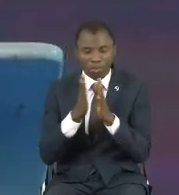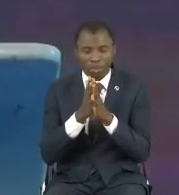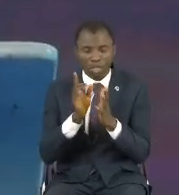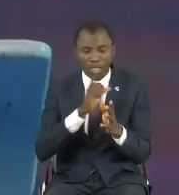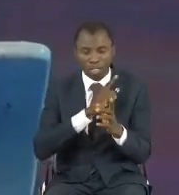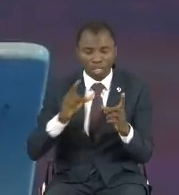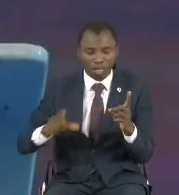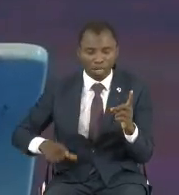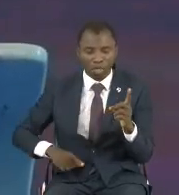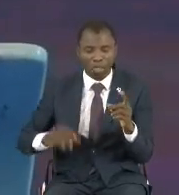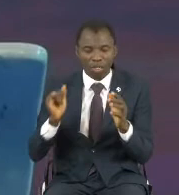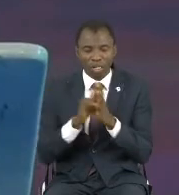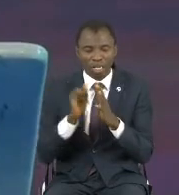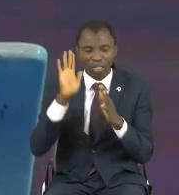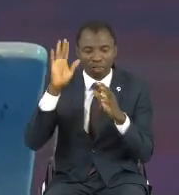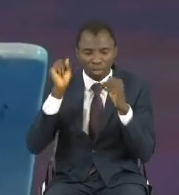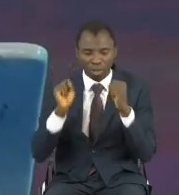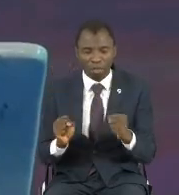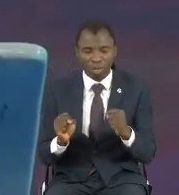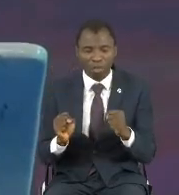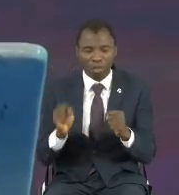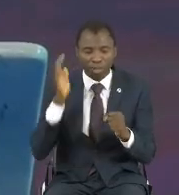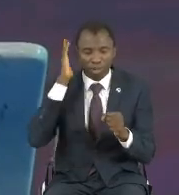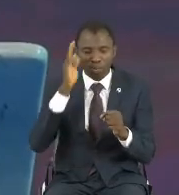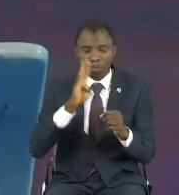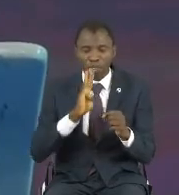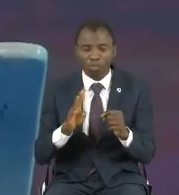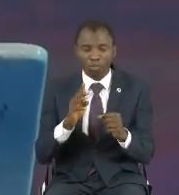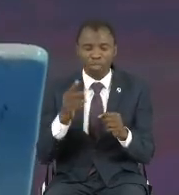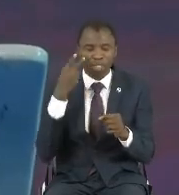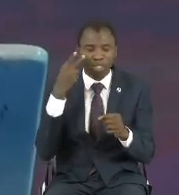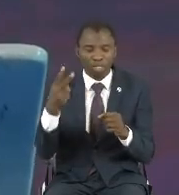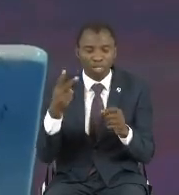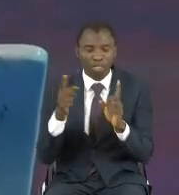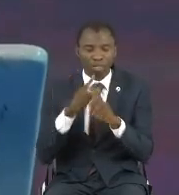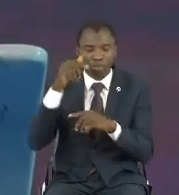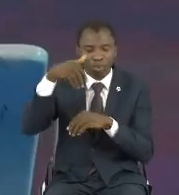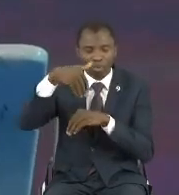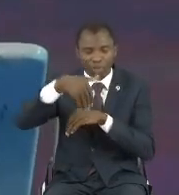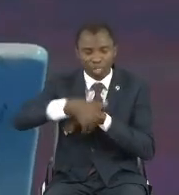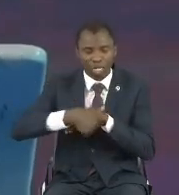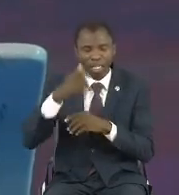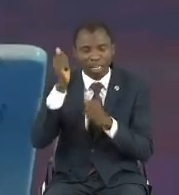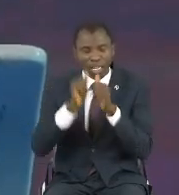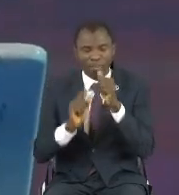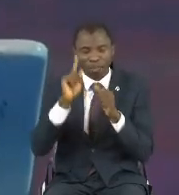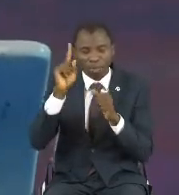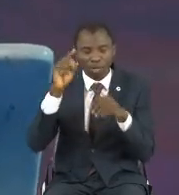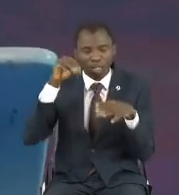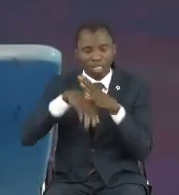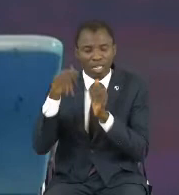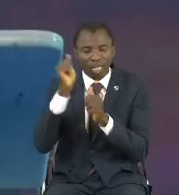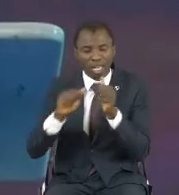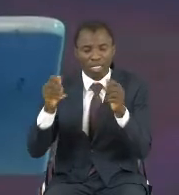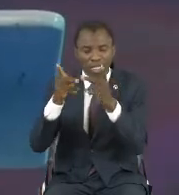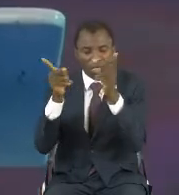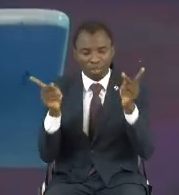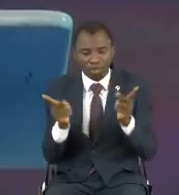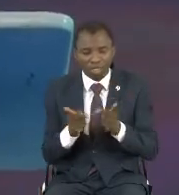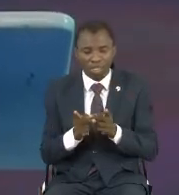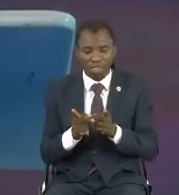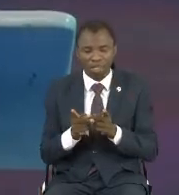power will be manifested tonight, and anyone in any corner, in any